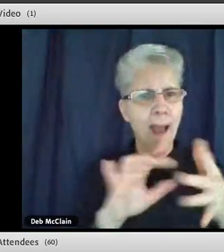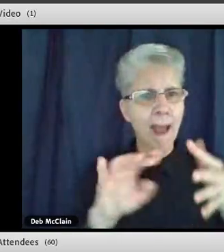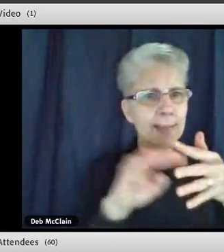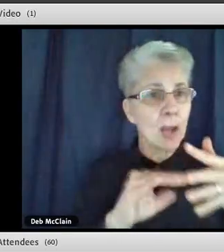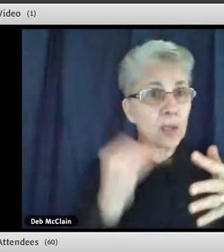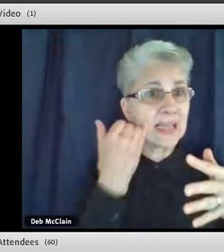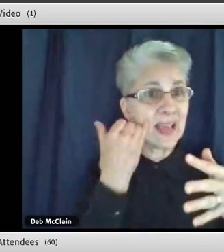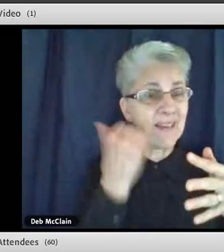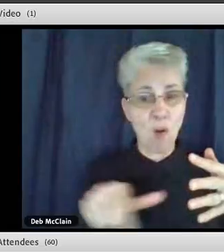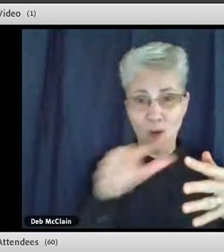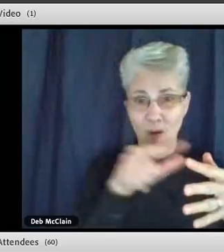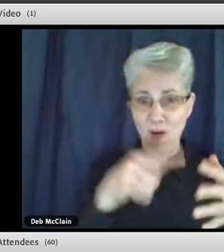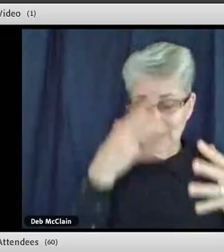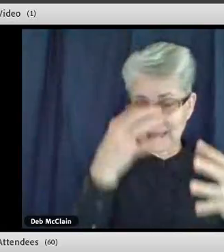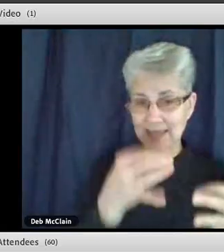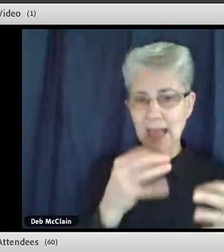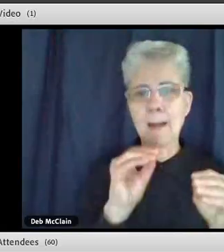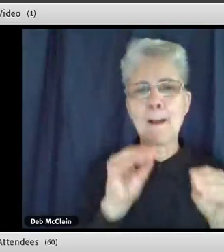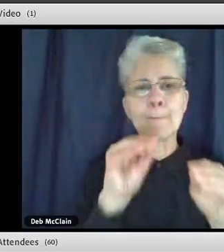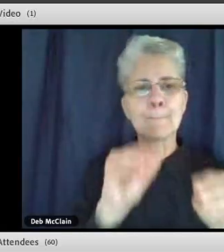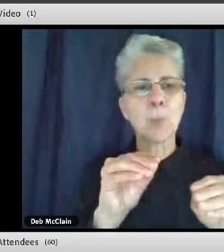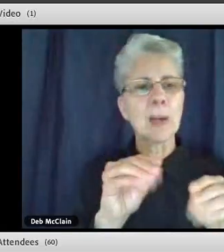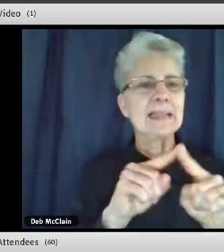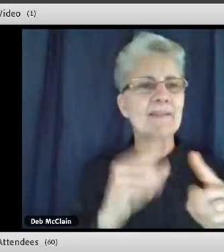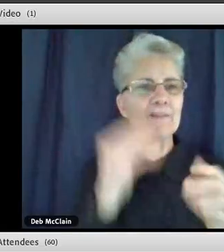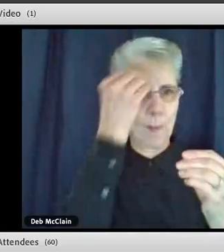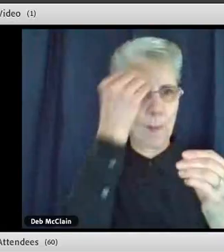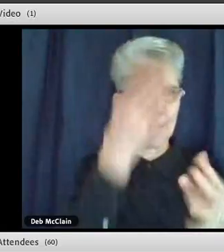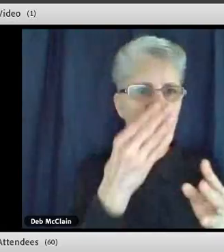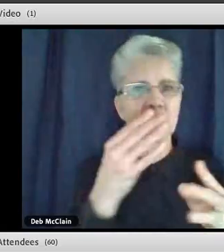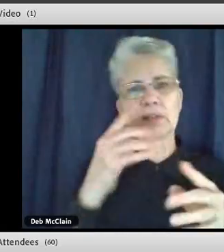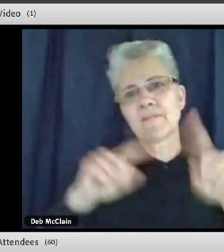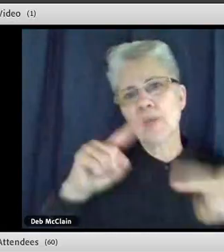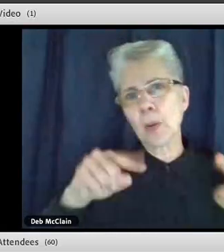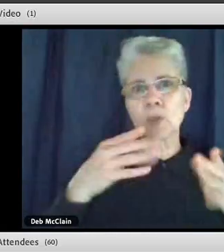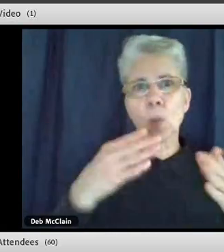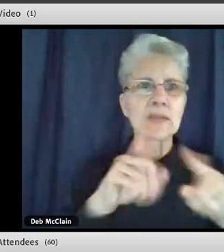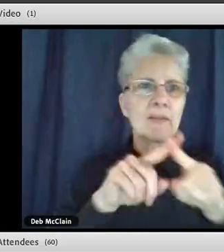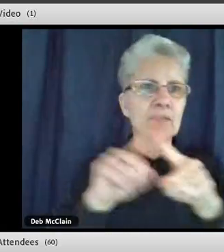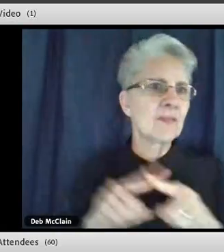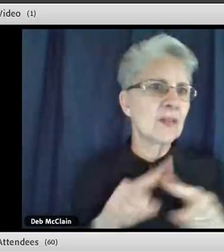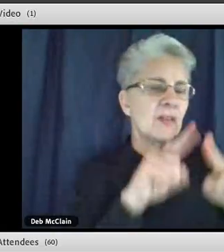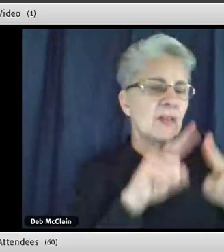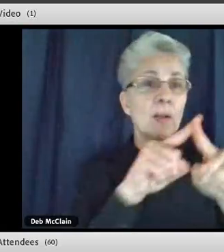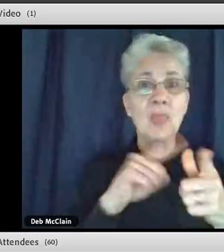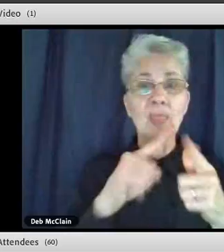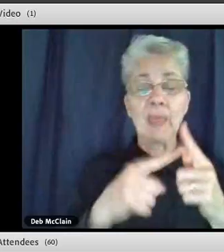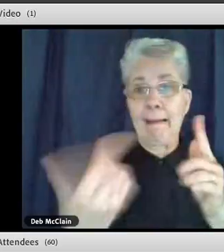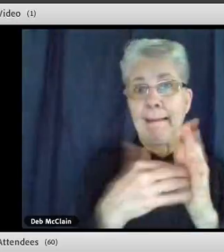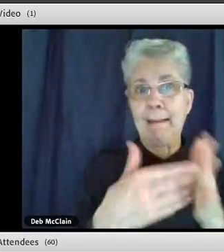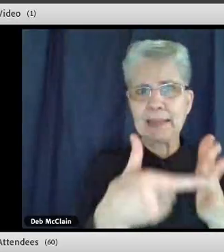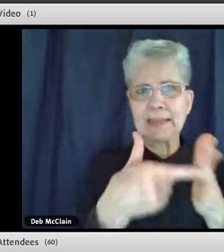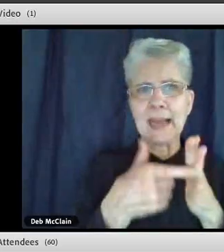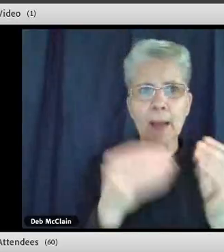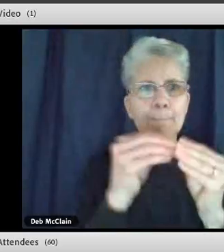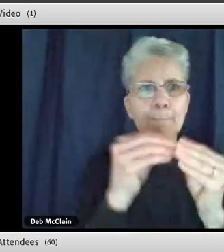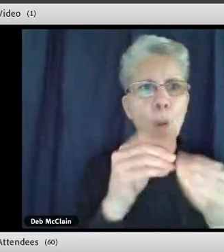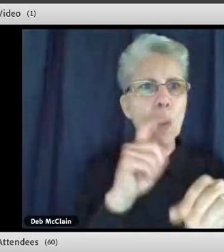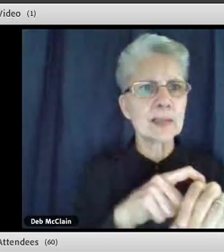that they're going to be putting in different information in different ways, then once again, it just takes more time and it's less